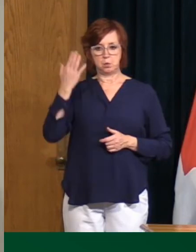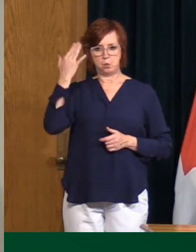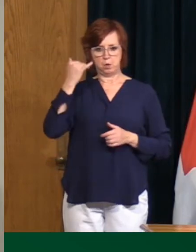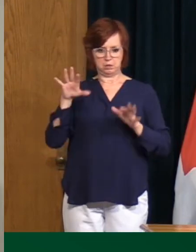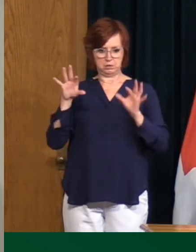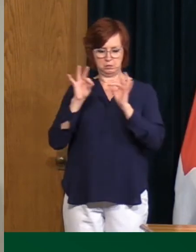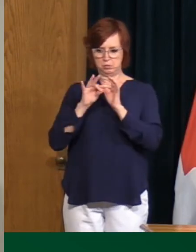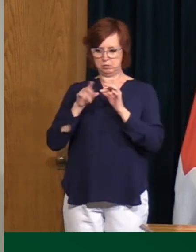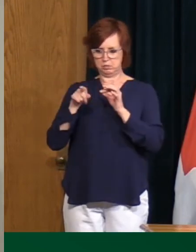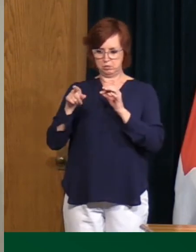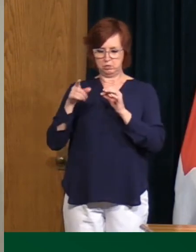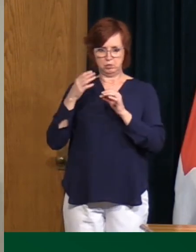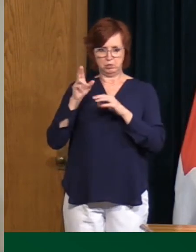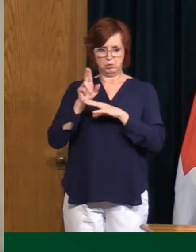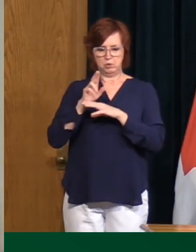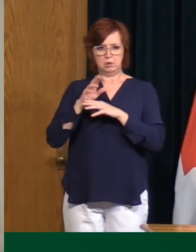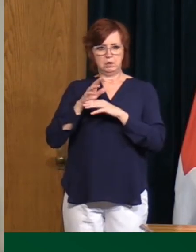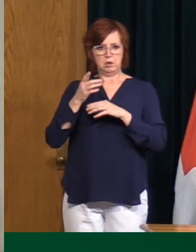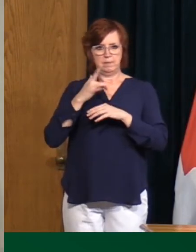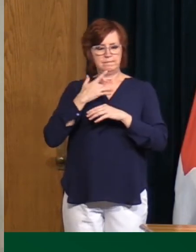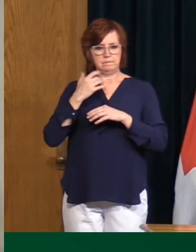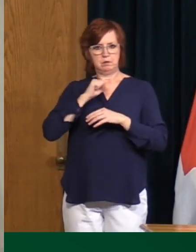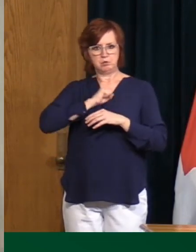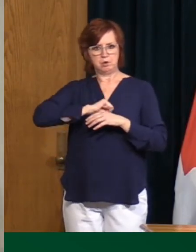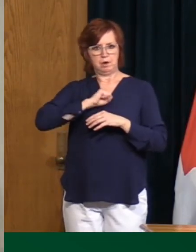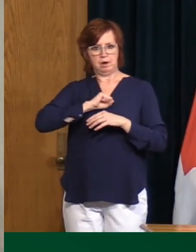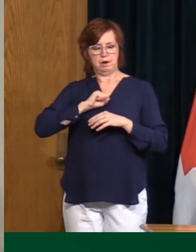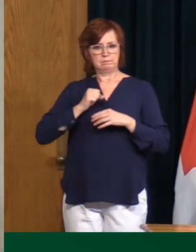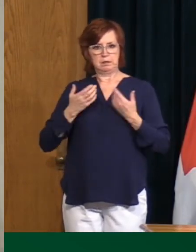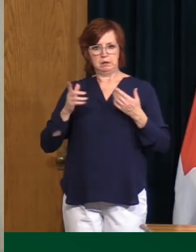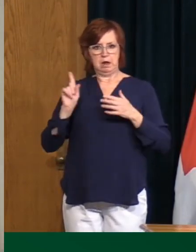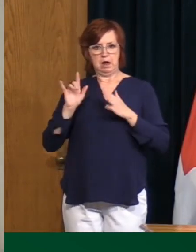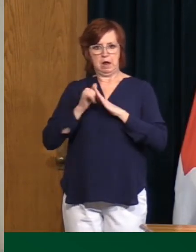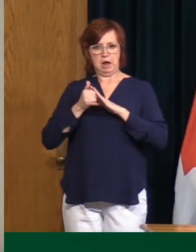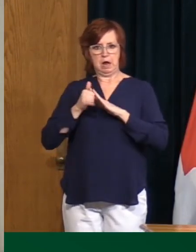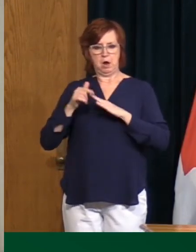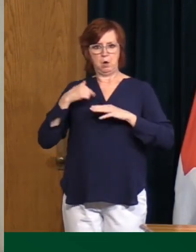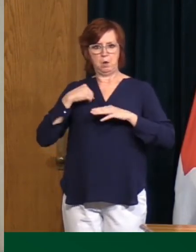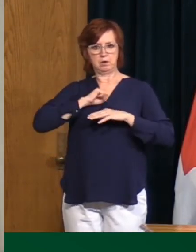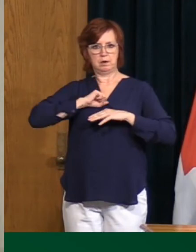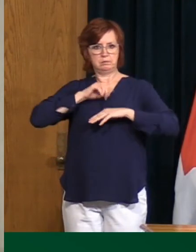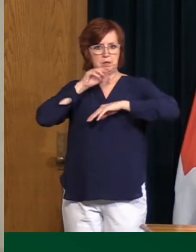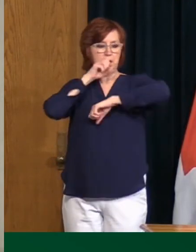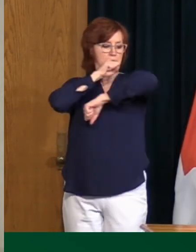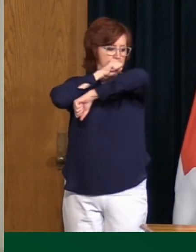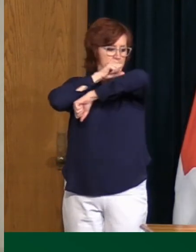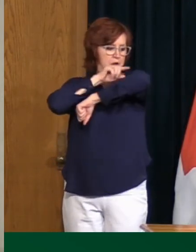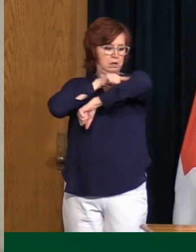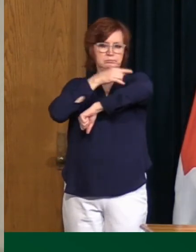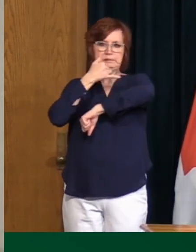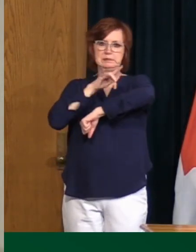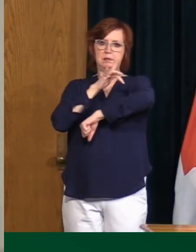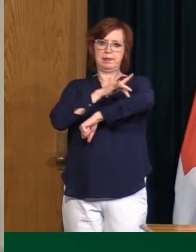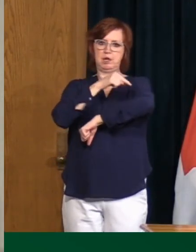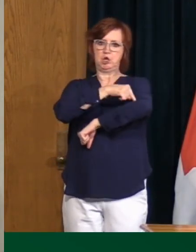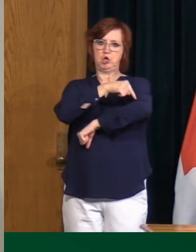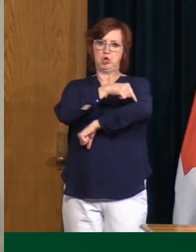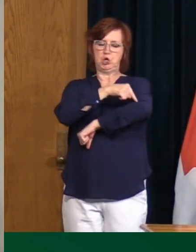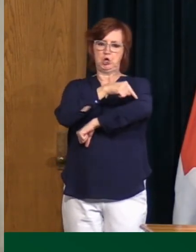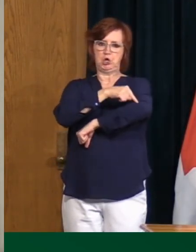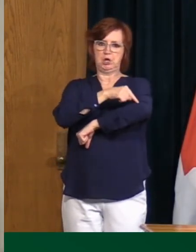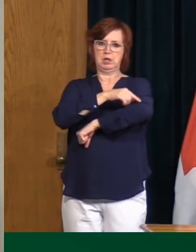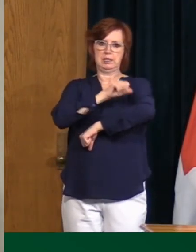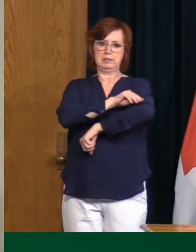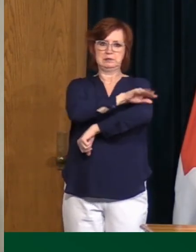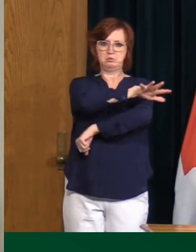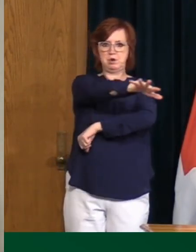and if you cough and you can't cover your cough, you're not contaminating the entire area, multi-touch surfaces, and you're also protecting others